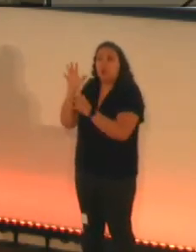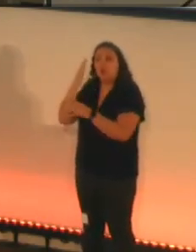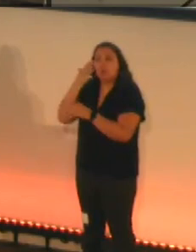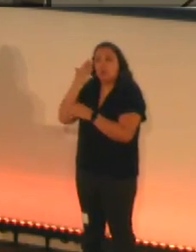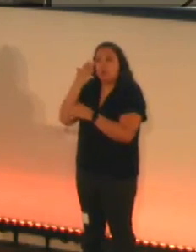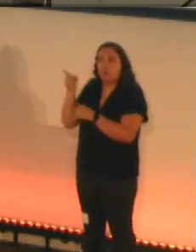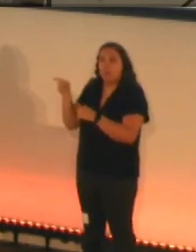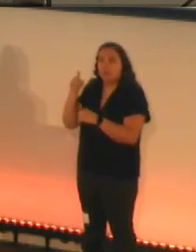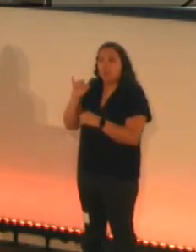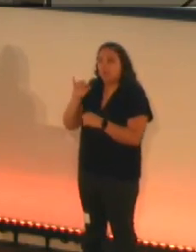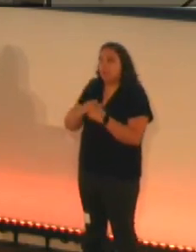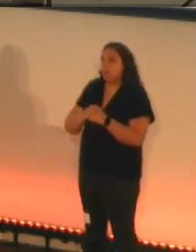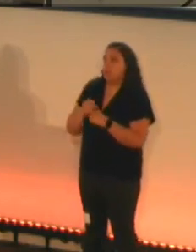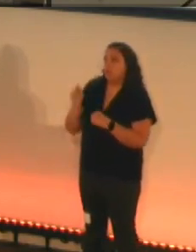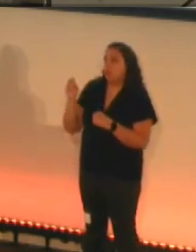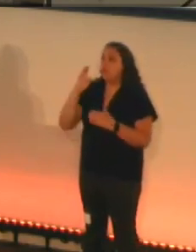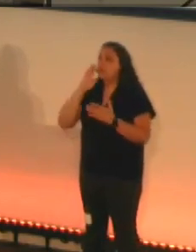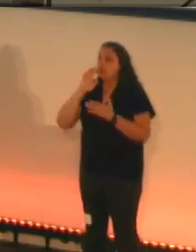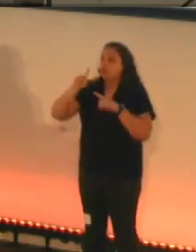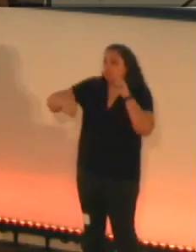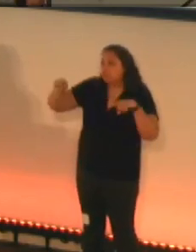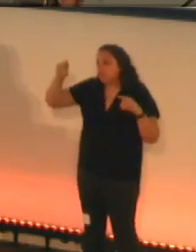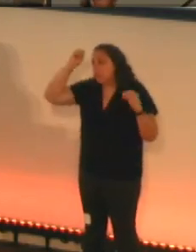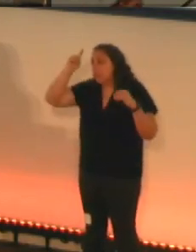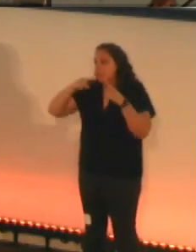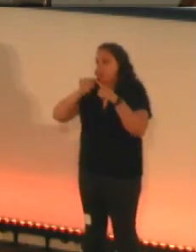information. So I think there was a lot of differing opinions on this topic.